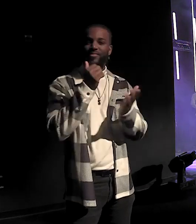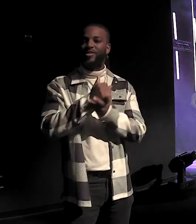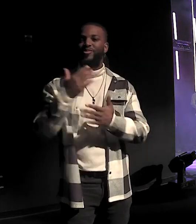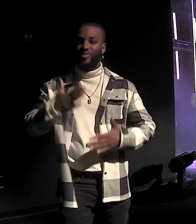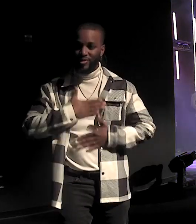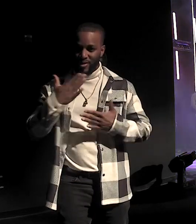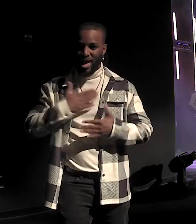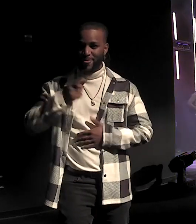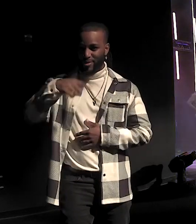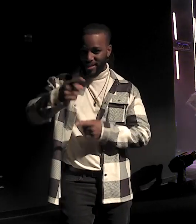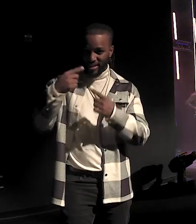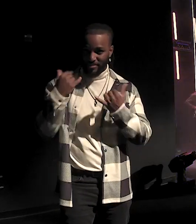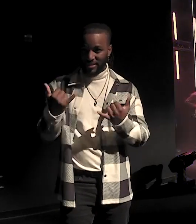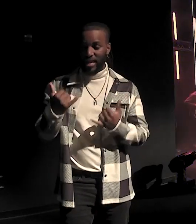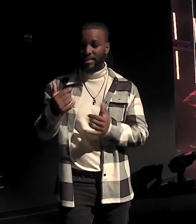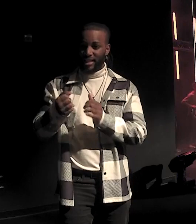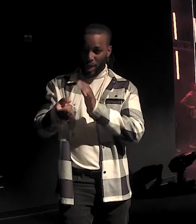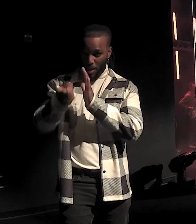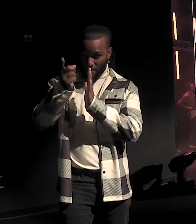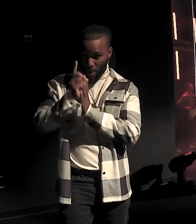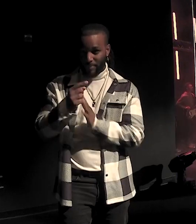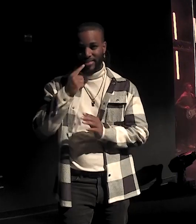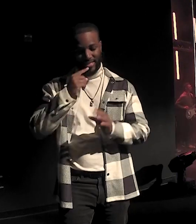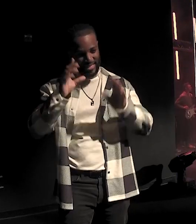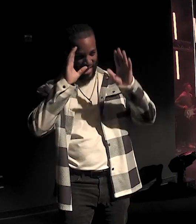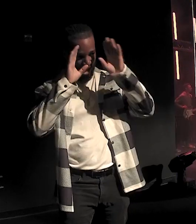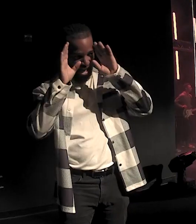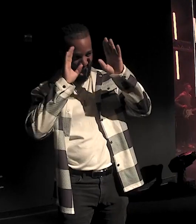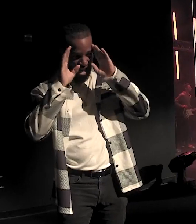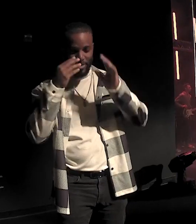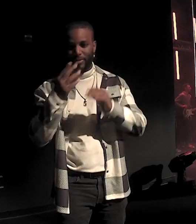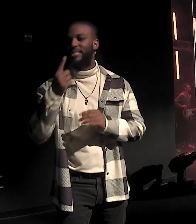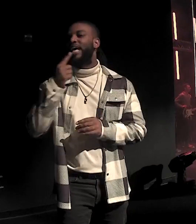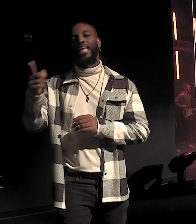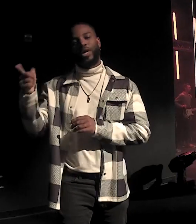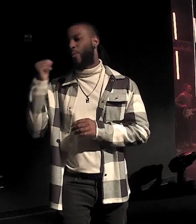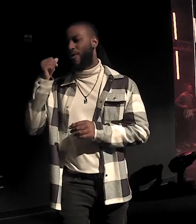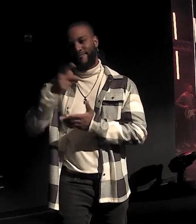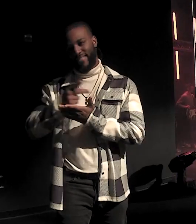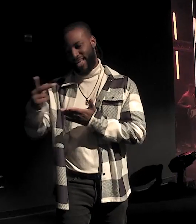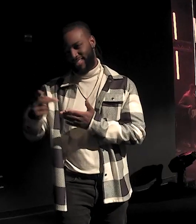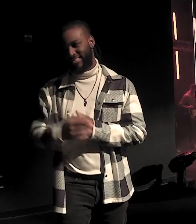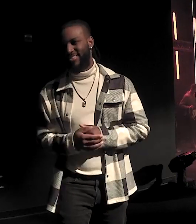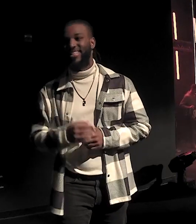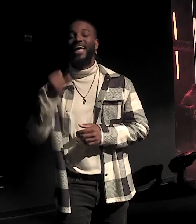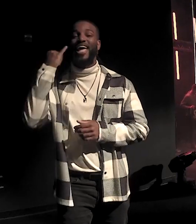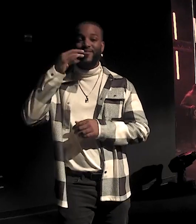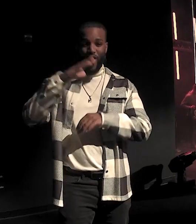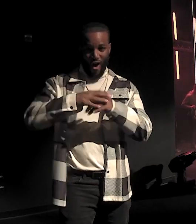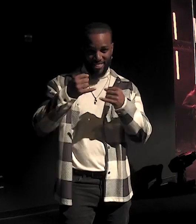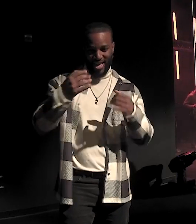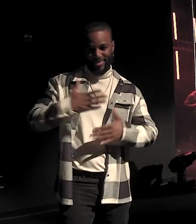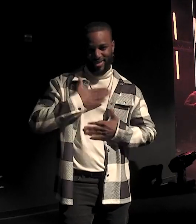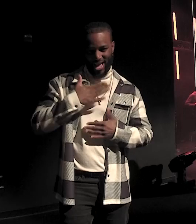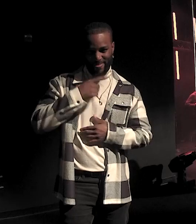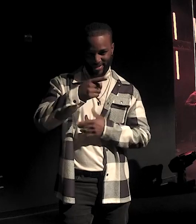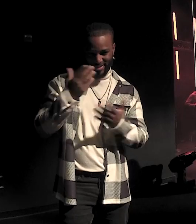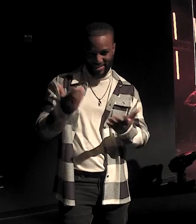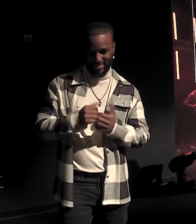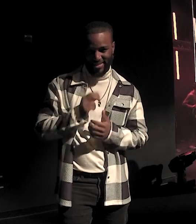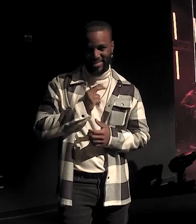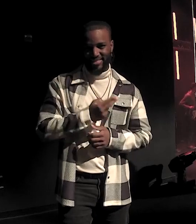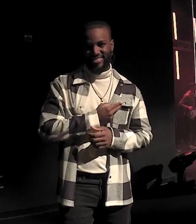so glad you guys are here today. Would you take a moment to turn to the people around you and say, he won't fail? For those of you online, we're so glad that you're here this